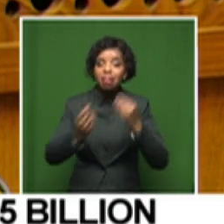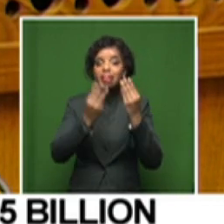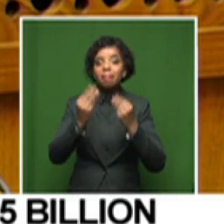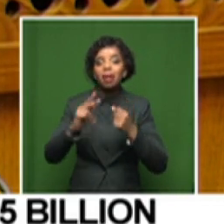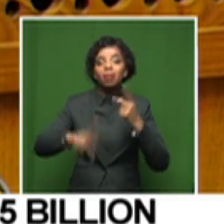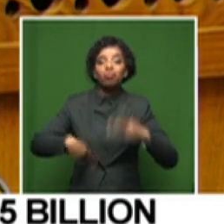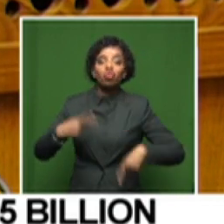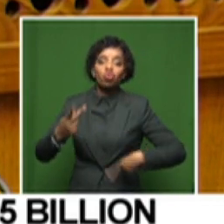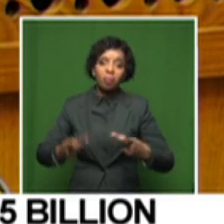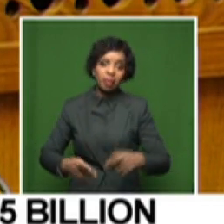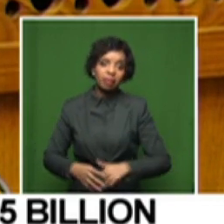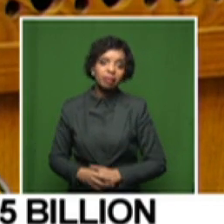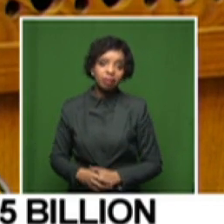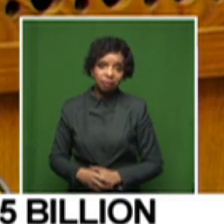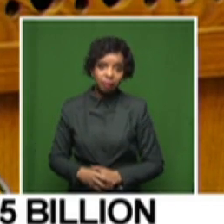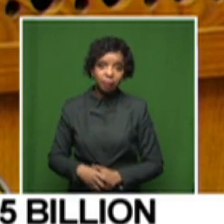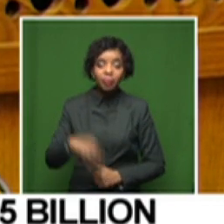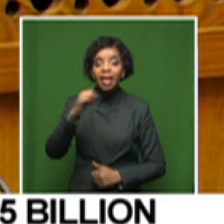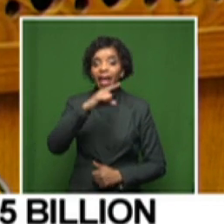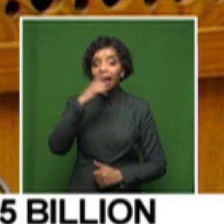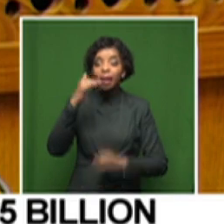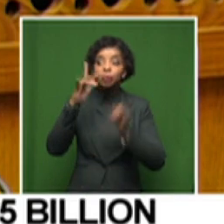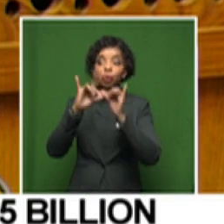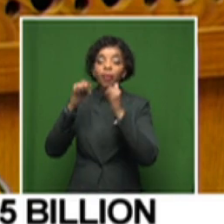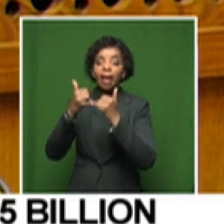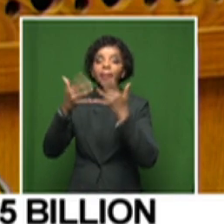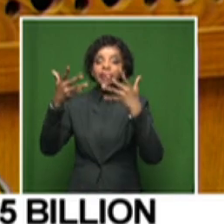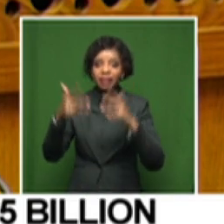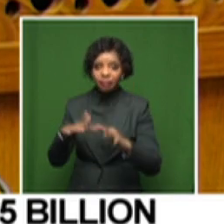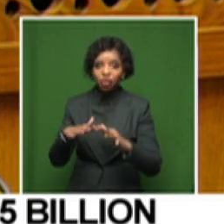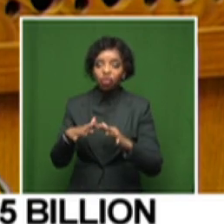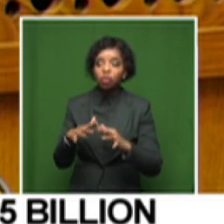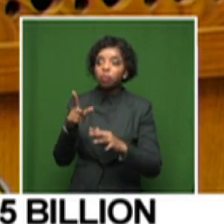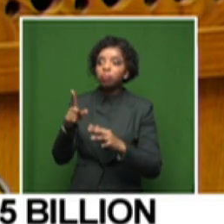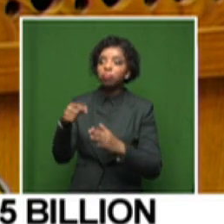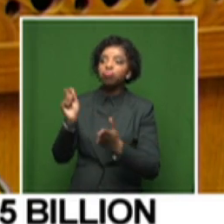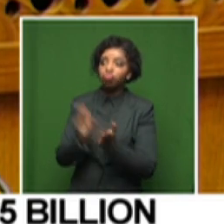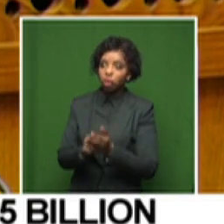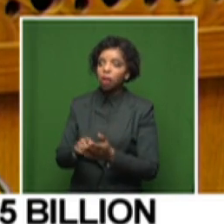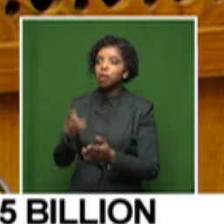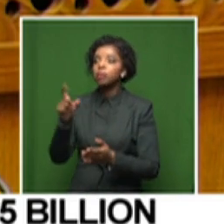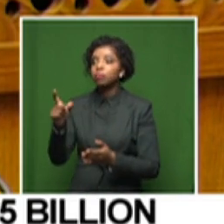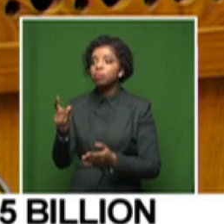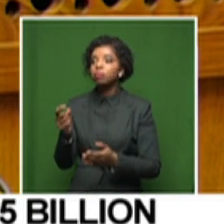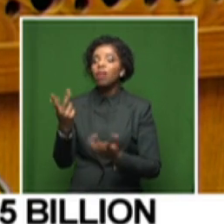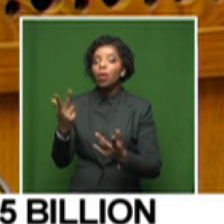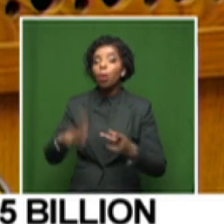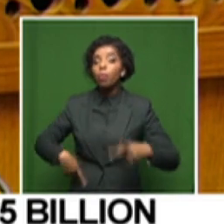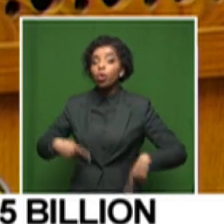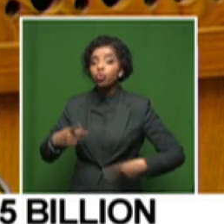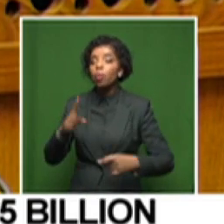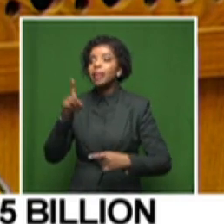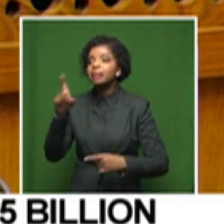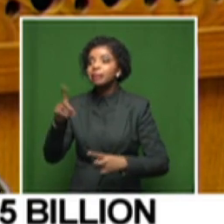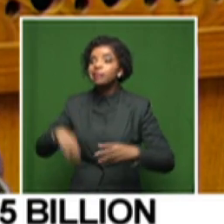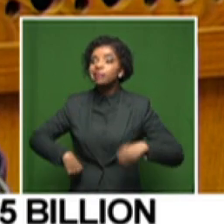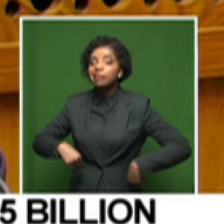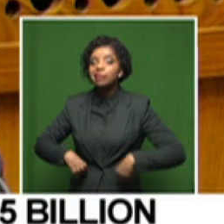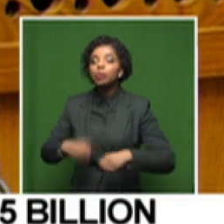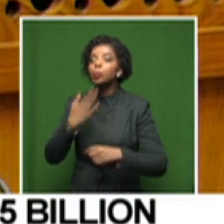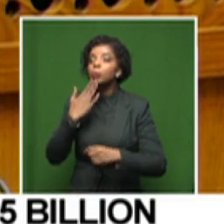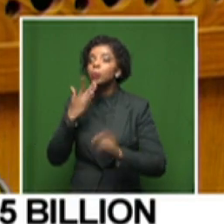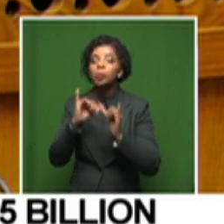procurement, including the names of companies awarded contracts, have been published. The majority of health